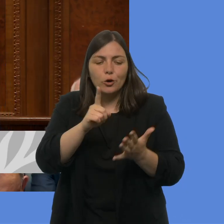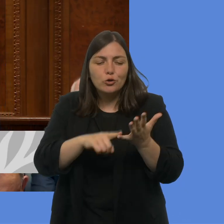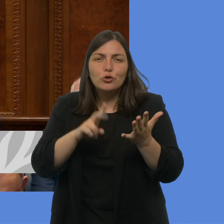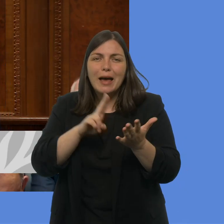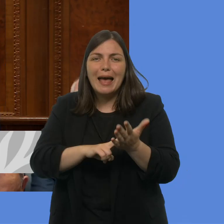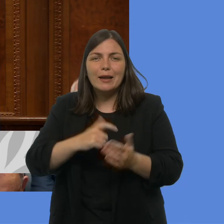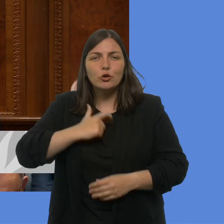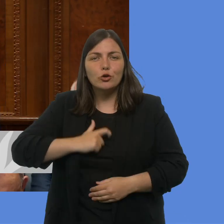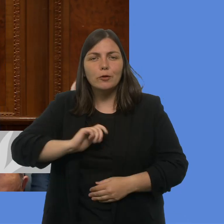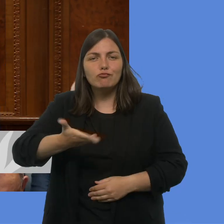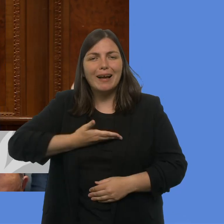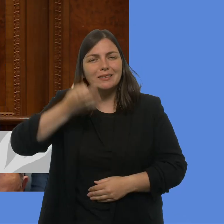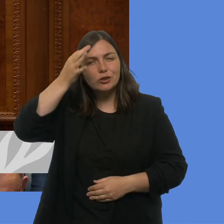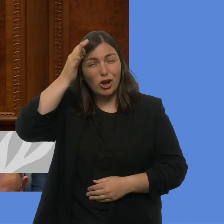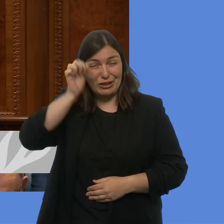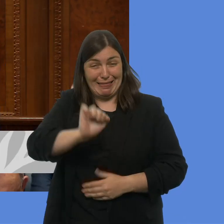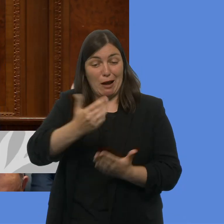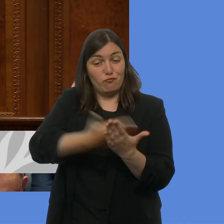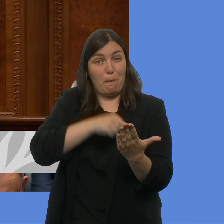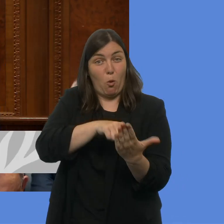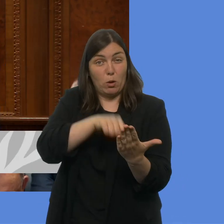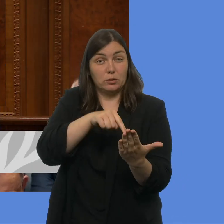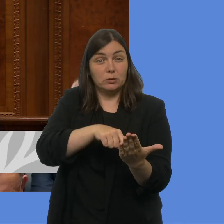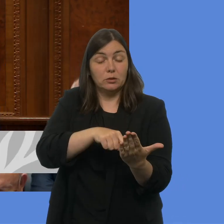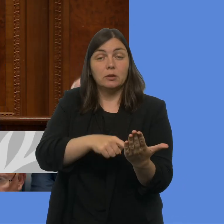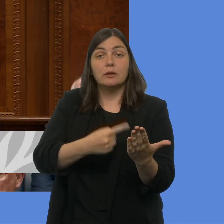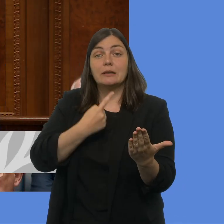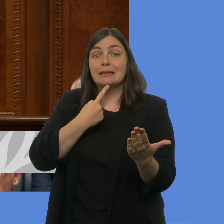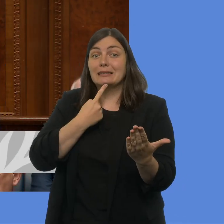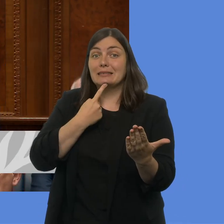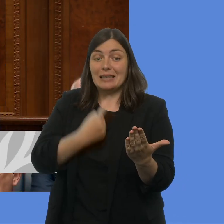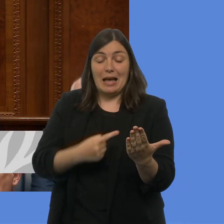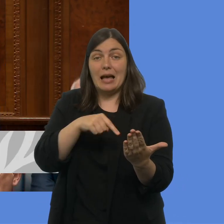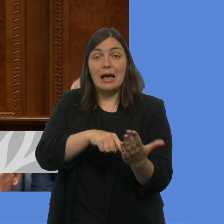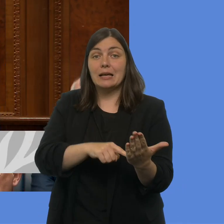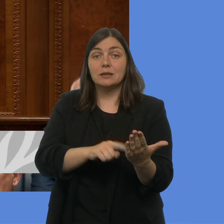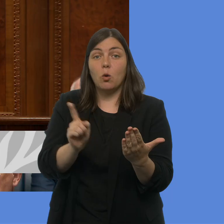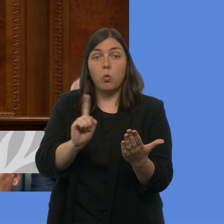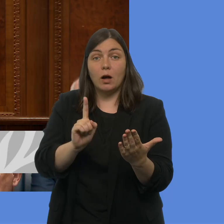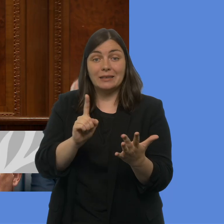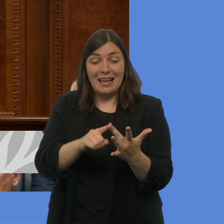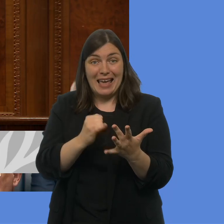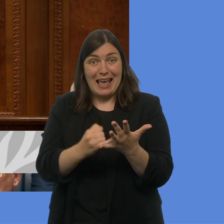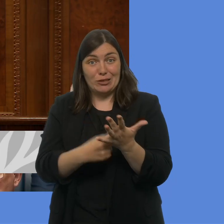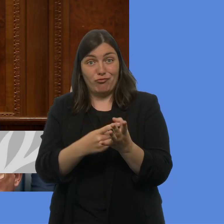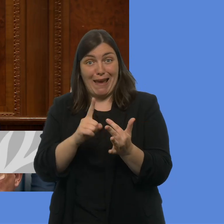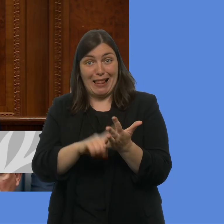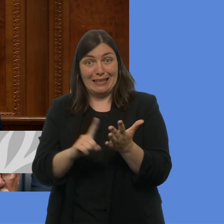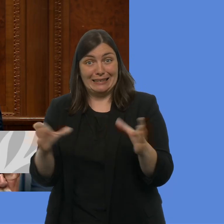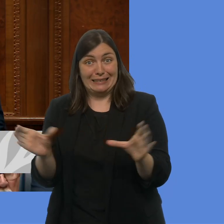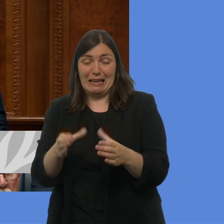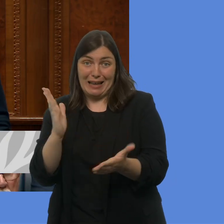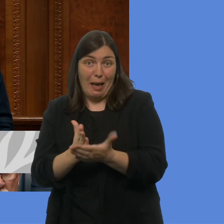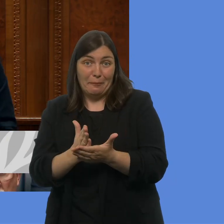provides definitive confirmation that the Israeli state is engaged in genocide against the Palestinian people. Would the